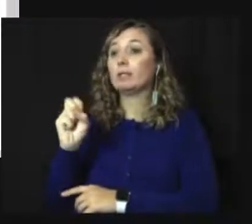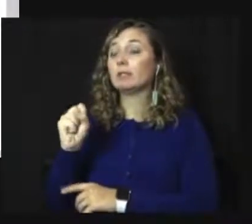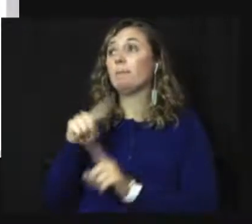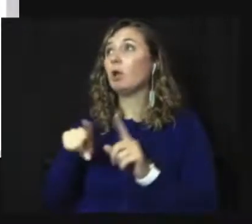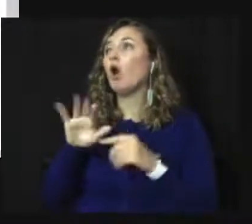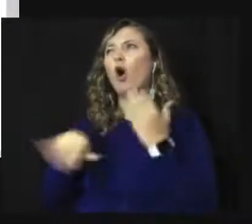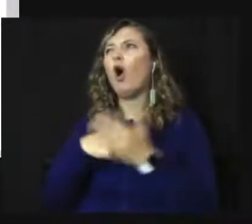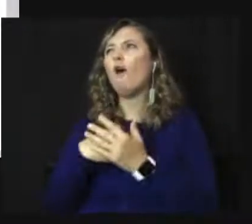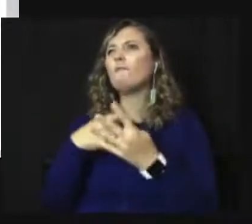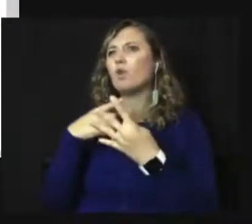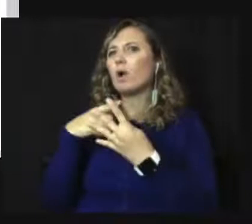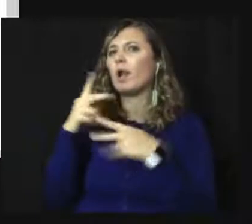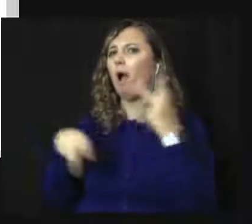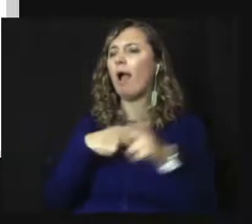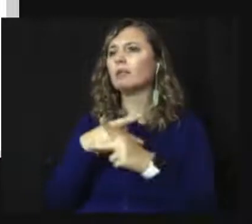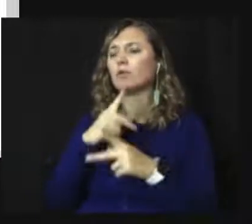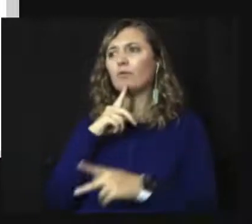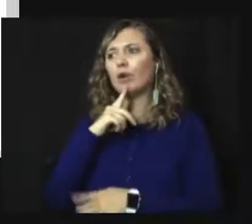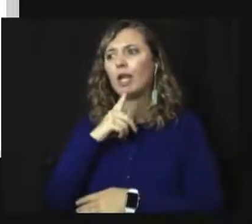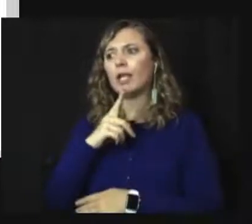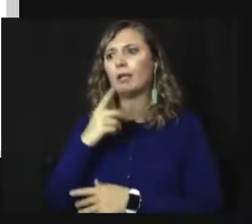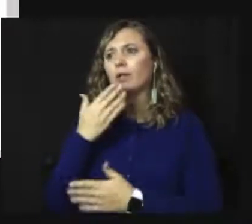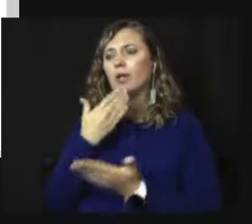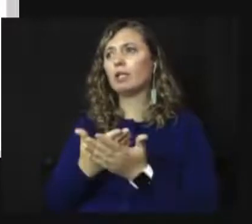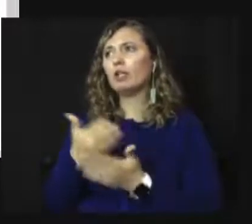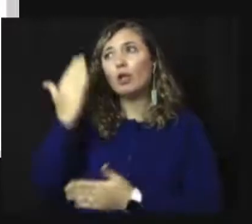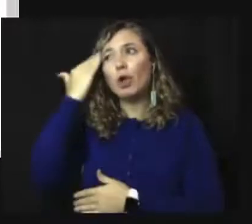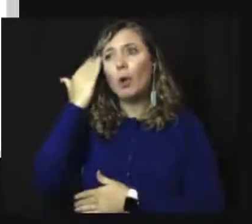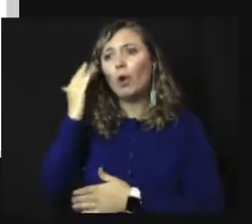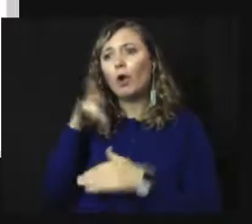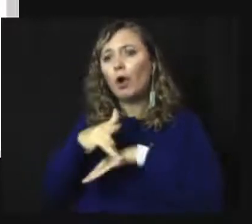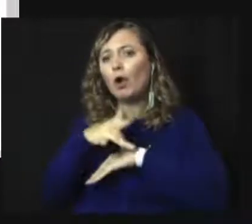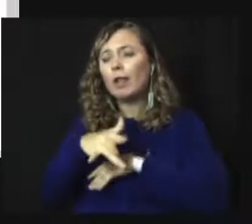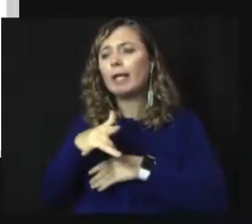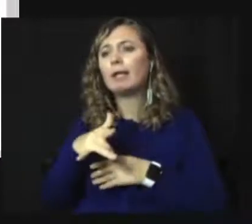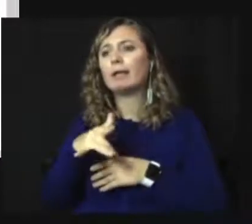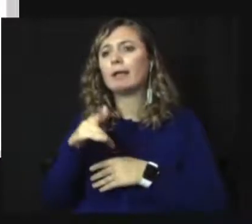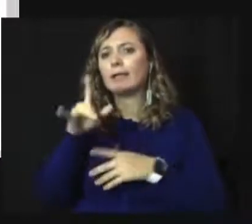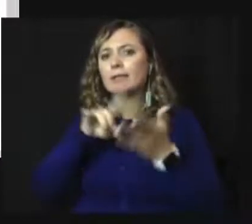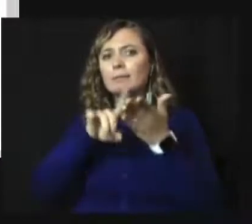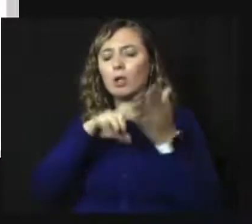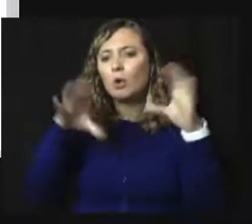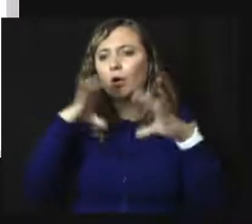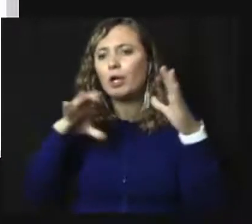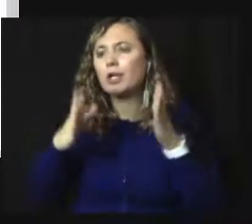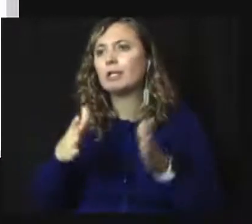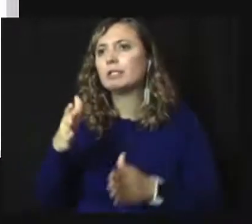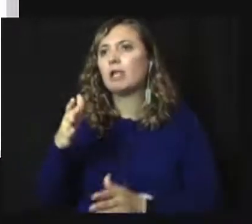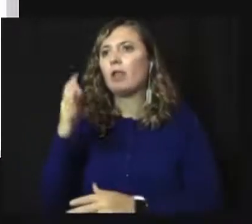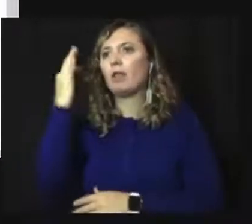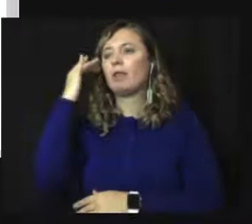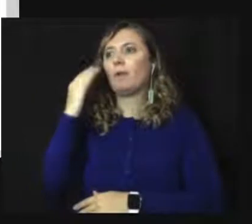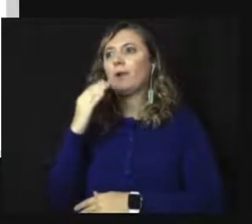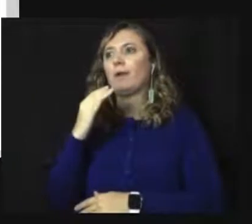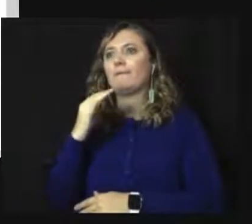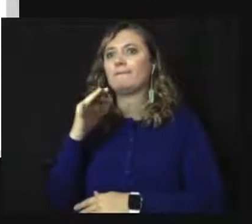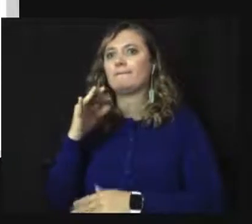Did you know early explorers thought that they were fish and classified them that way? Not birds. Fish.